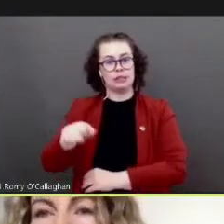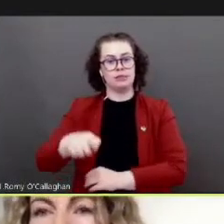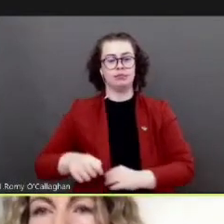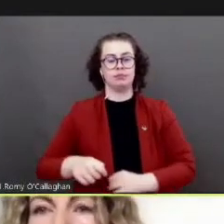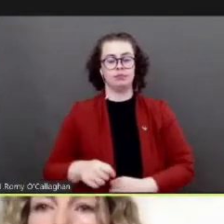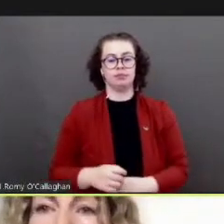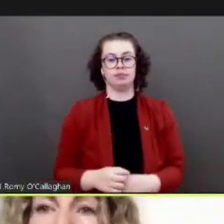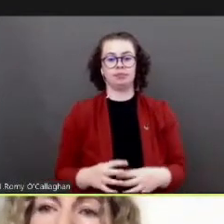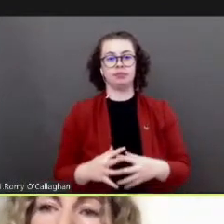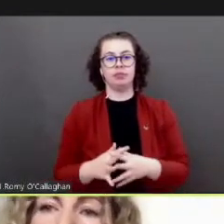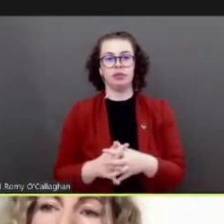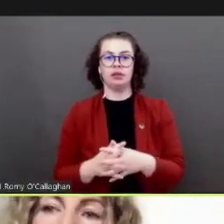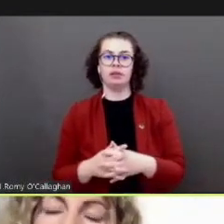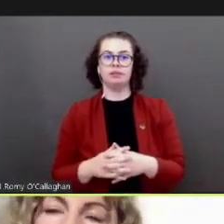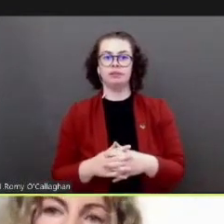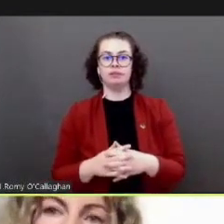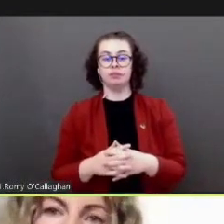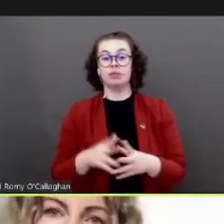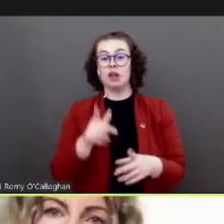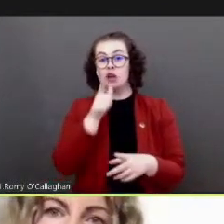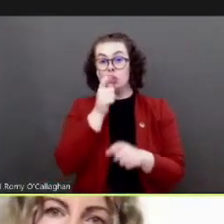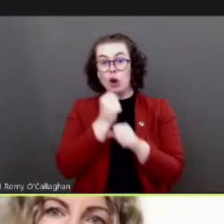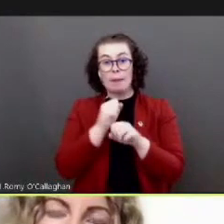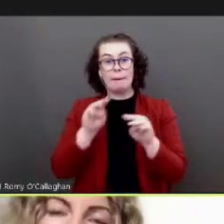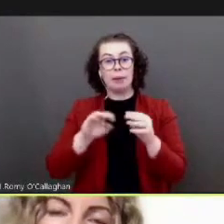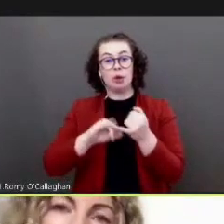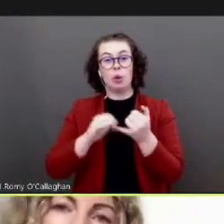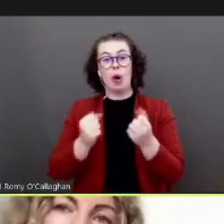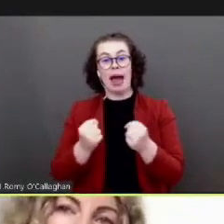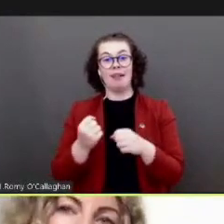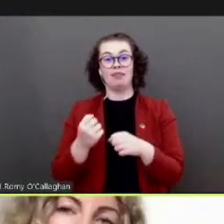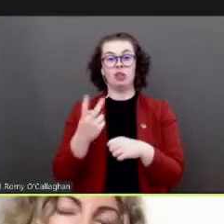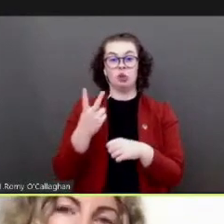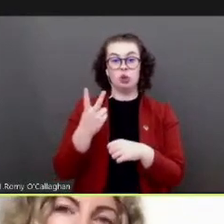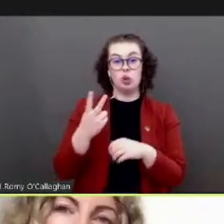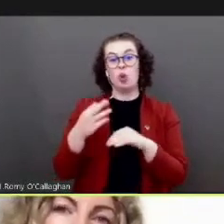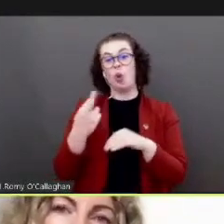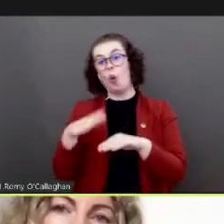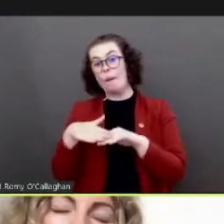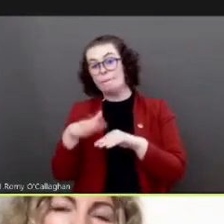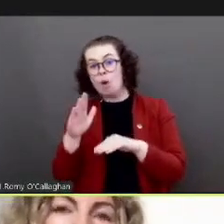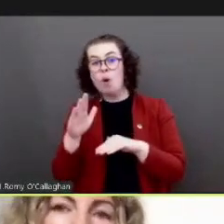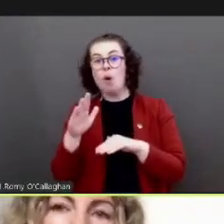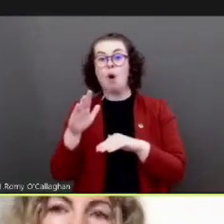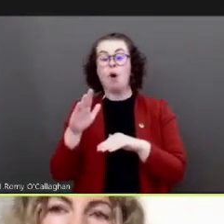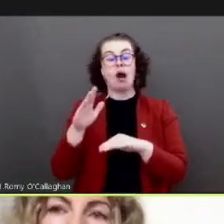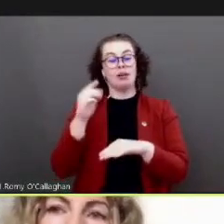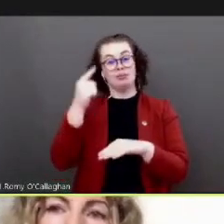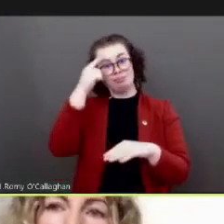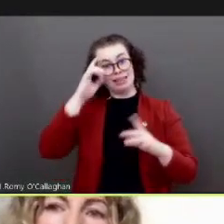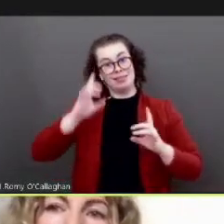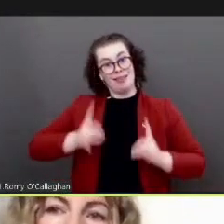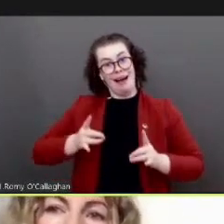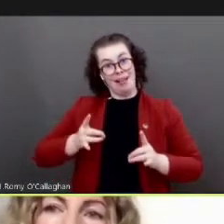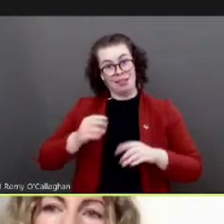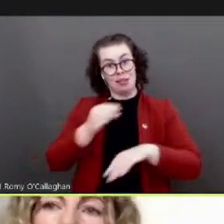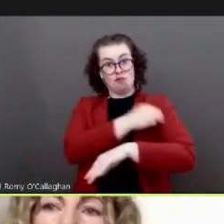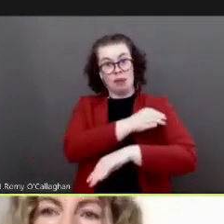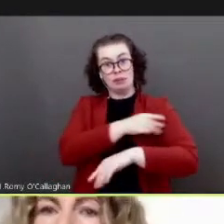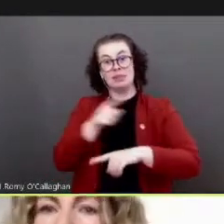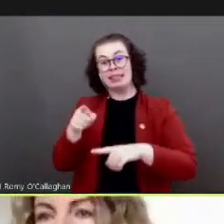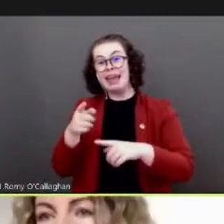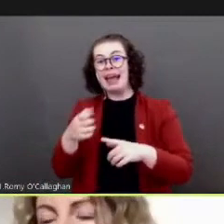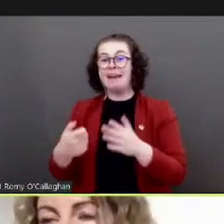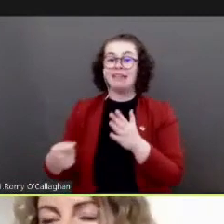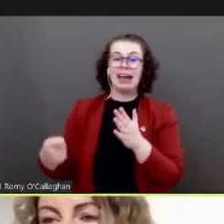In addition to comorbid mental health presentations, people in custody have the additional struggle of several